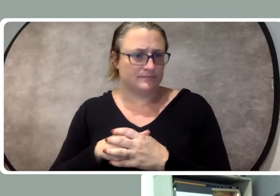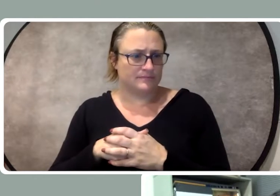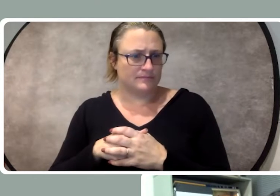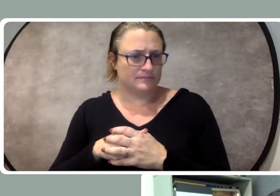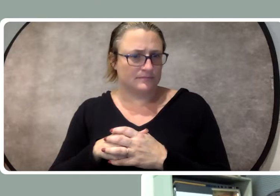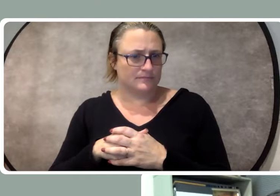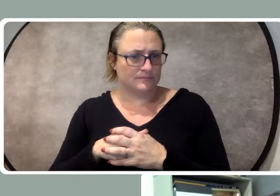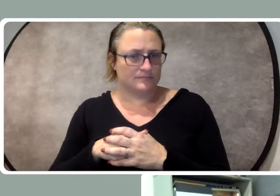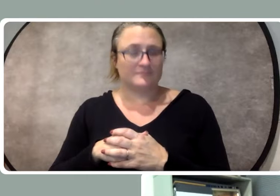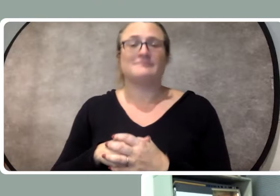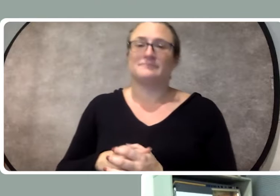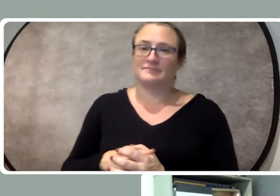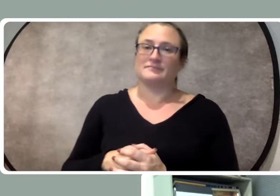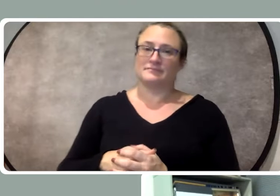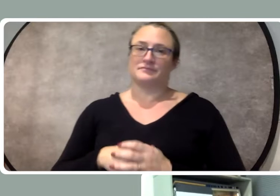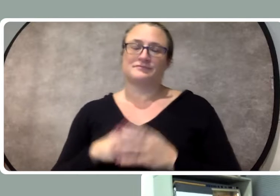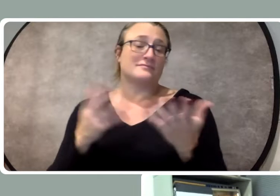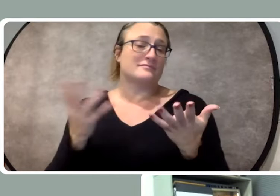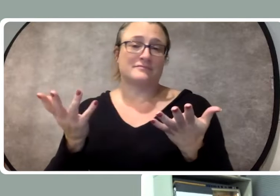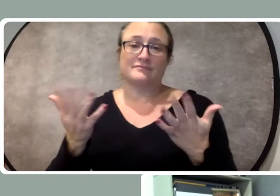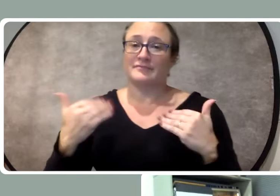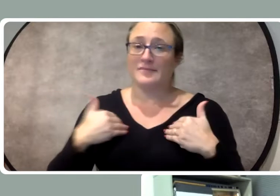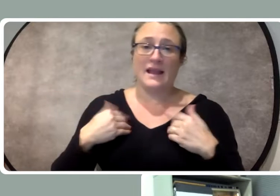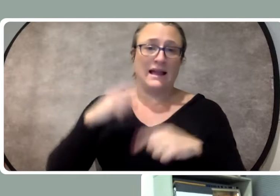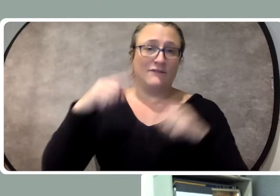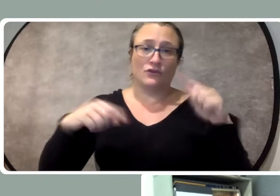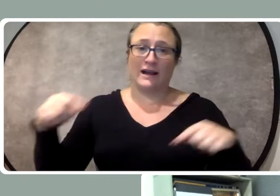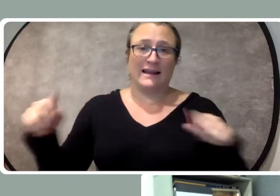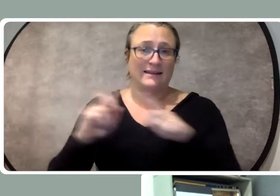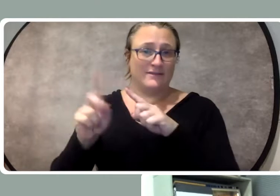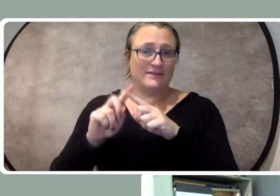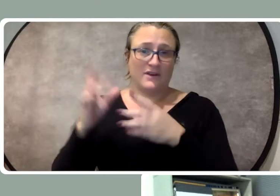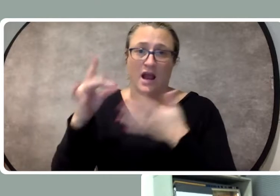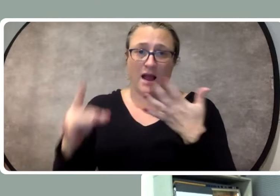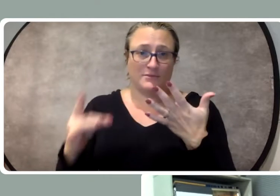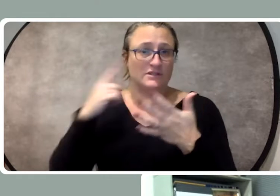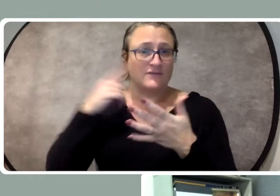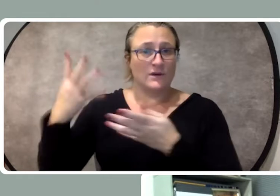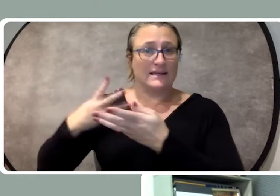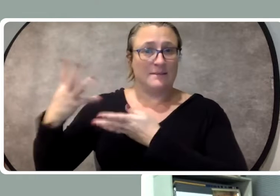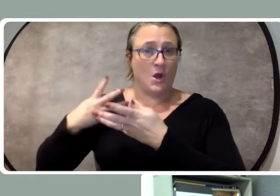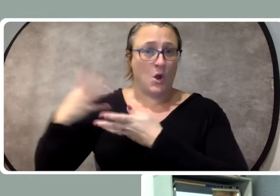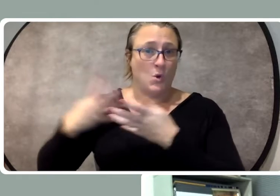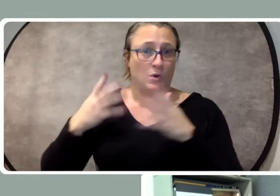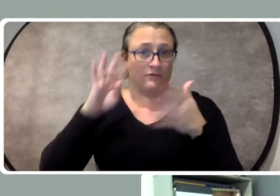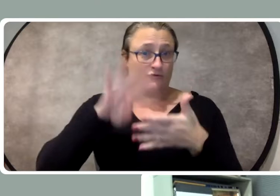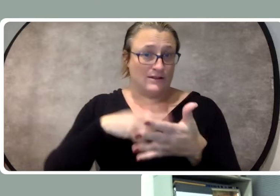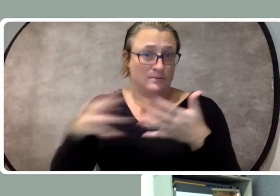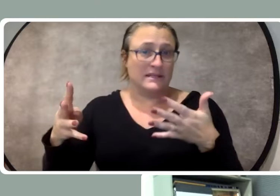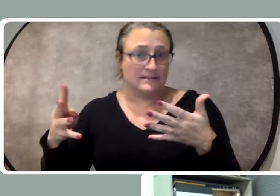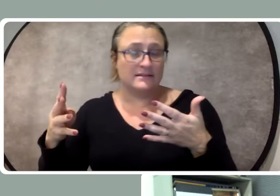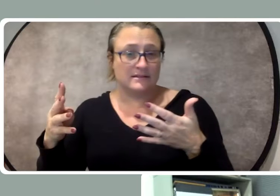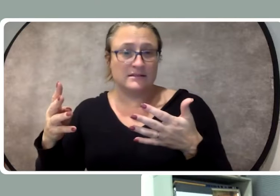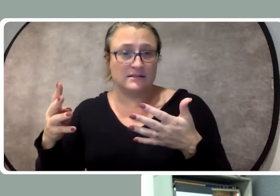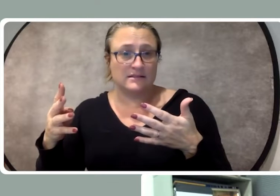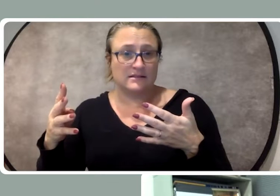so there are really a variety of treatment options, of chemotherapy regimens. There are a variety